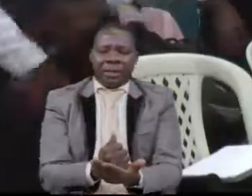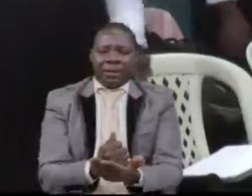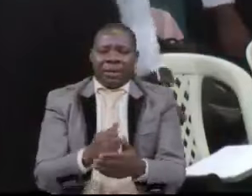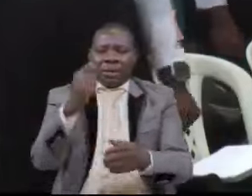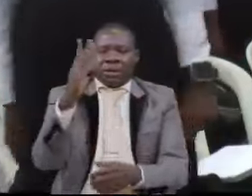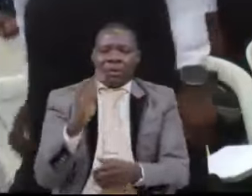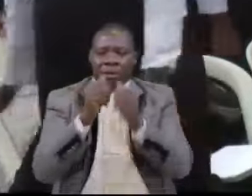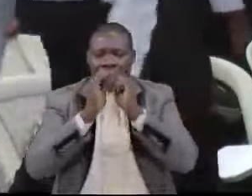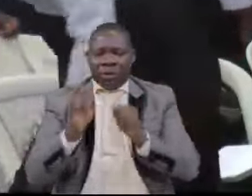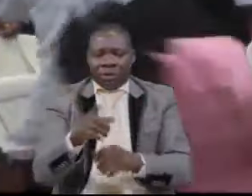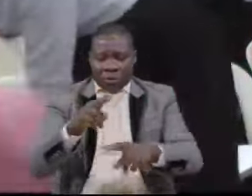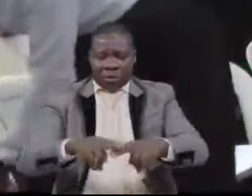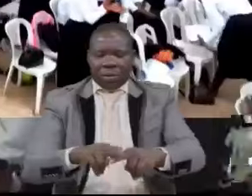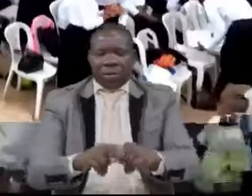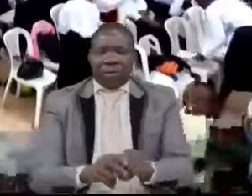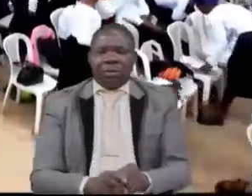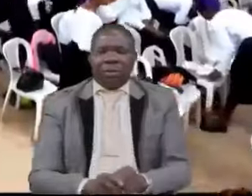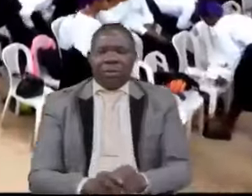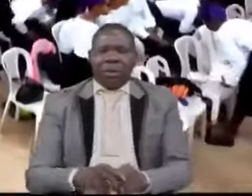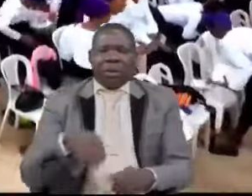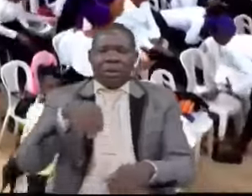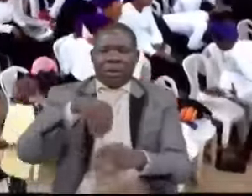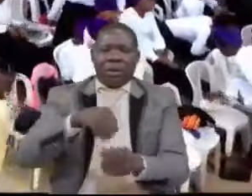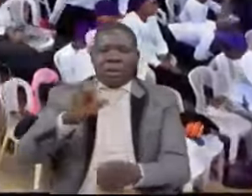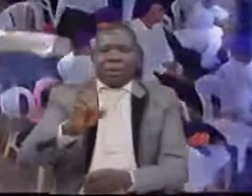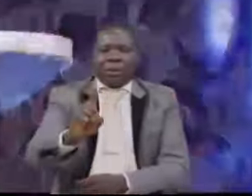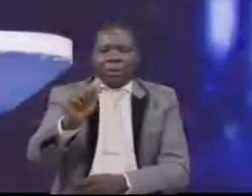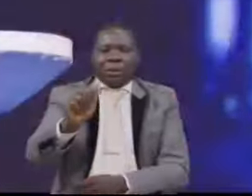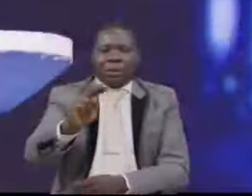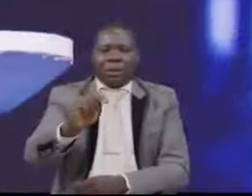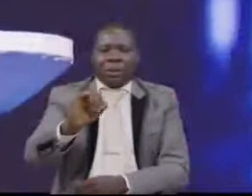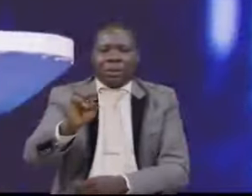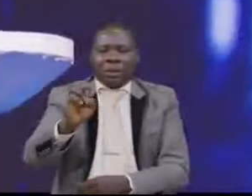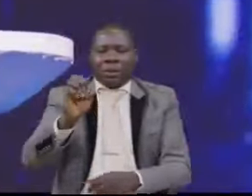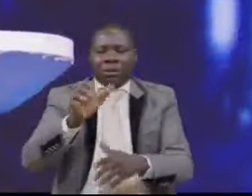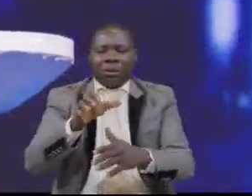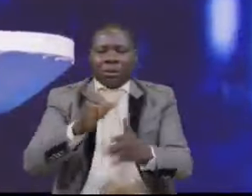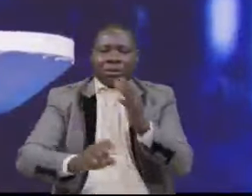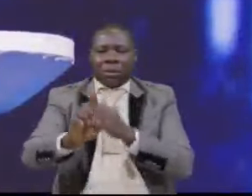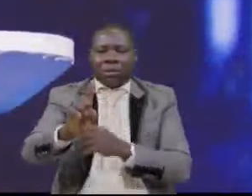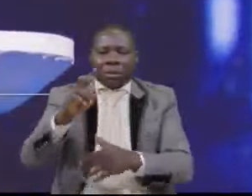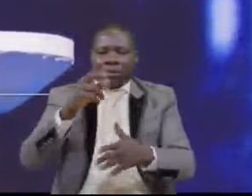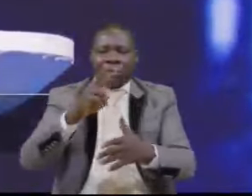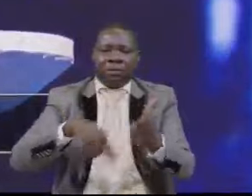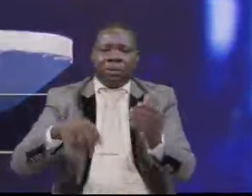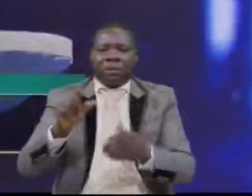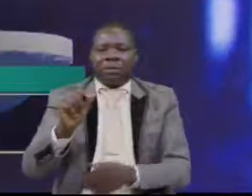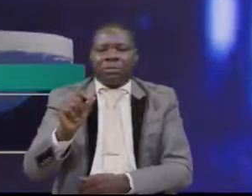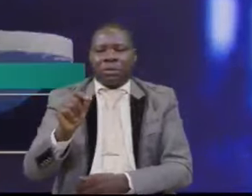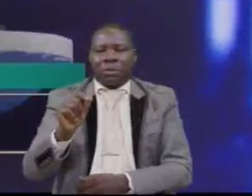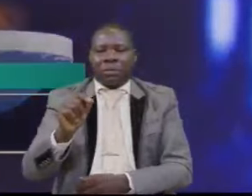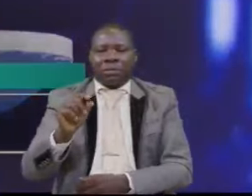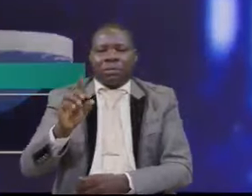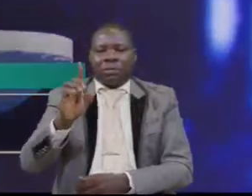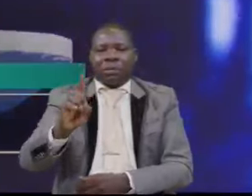sit down. We're coming to Daniel chapter 1. I'm reading from verse 20. Daniel chapter 1.